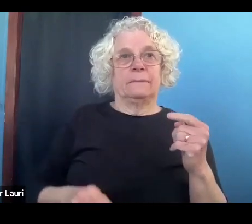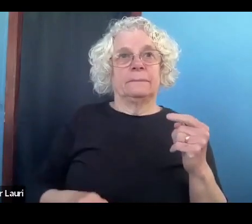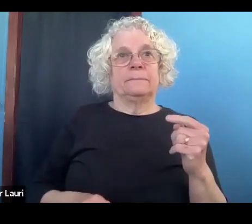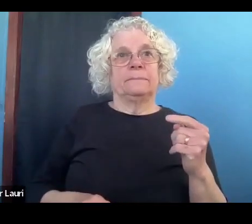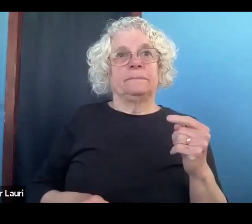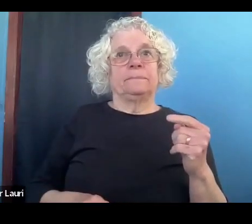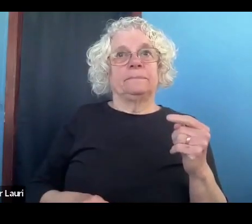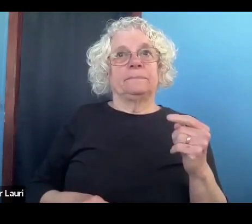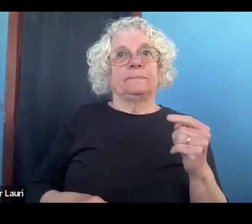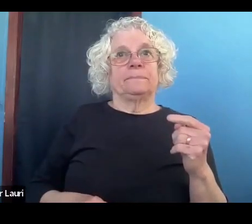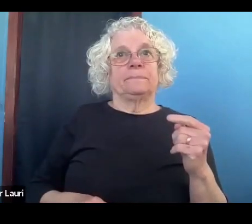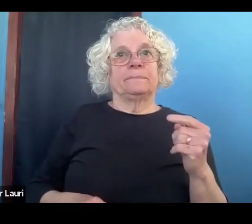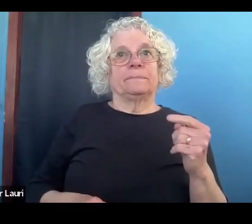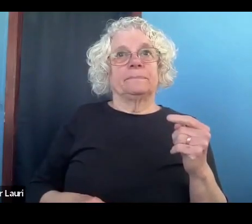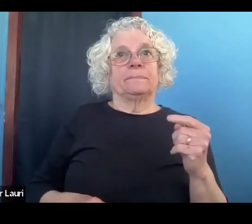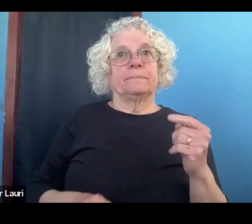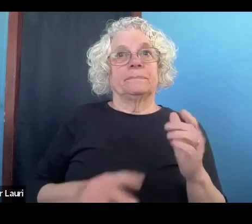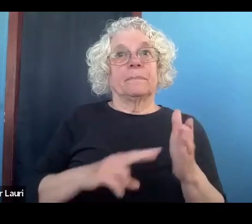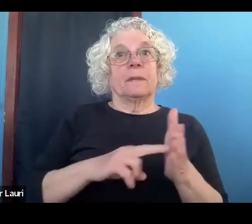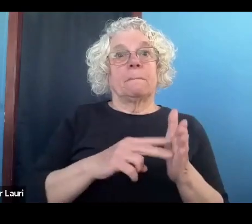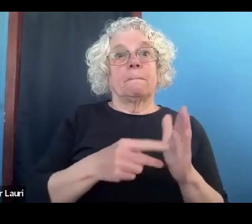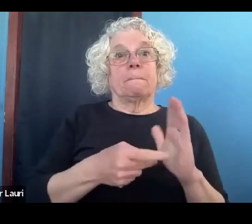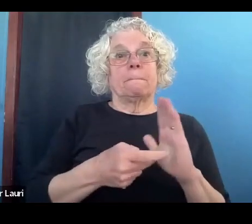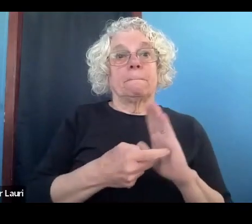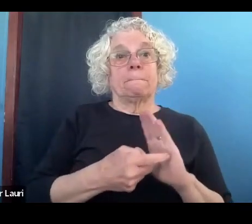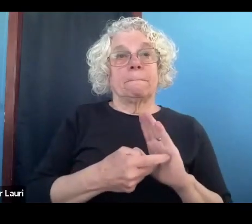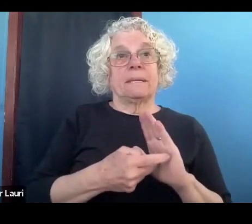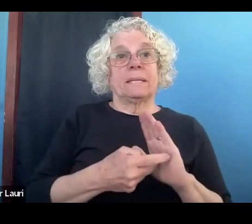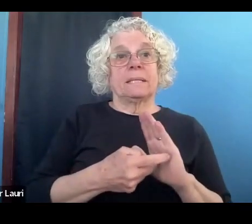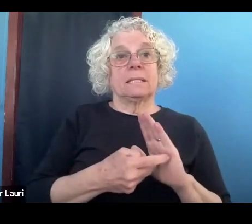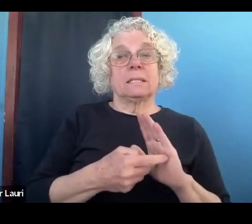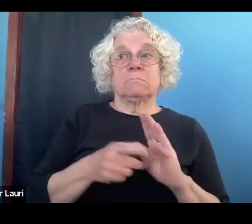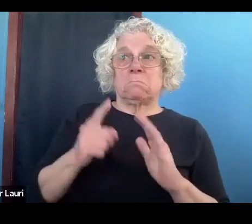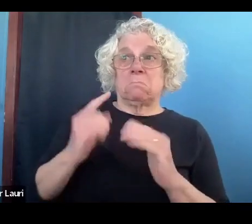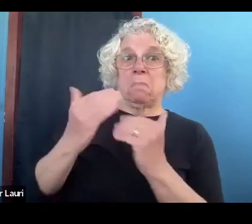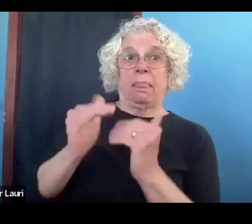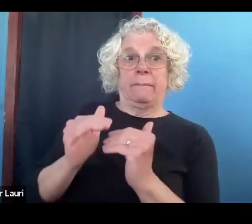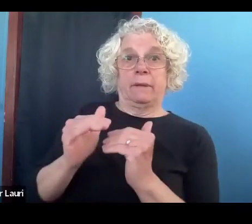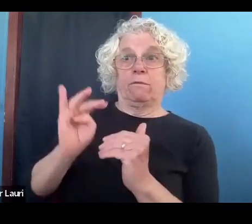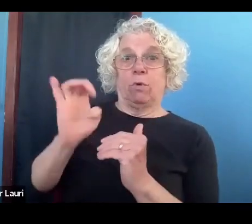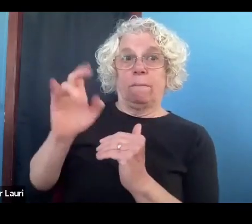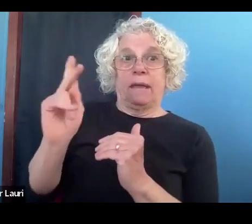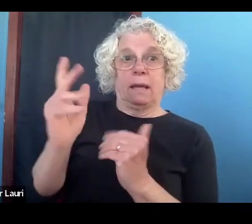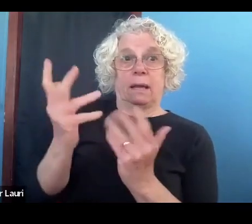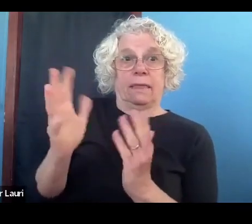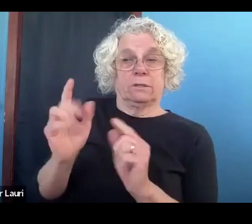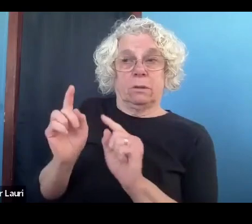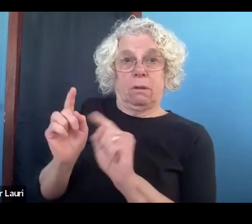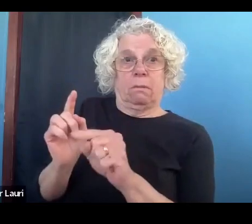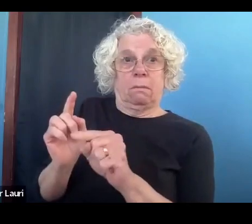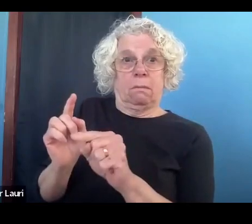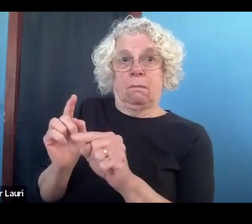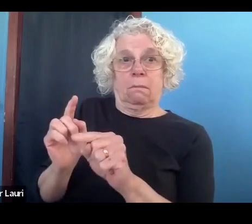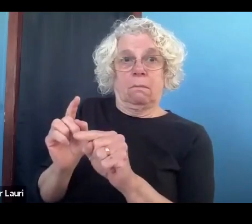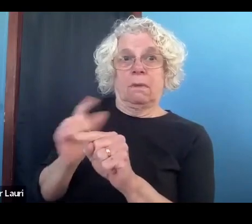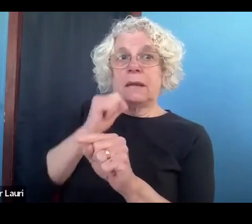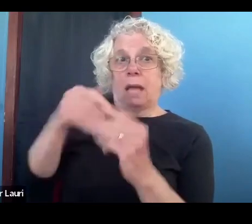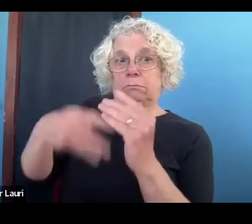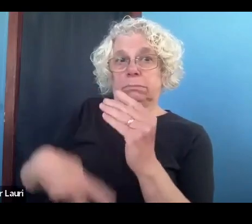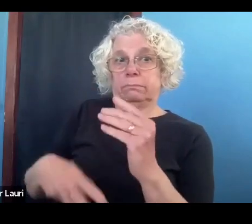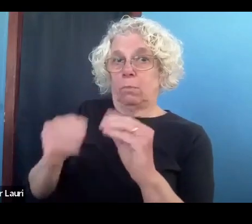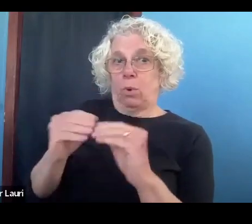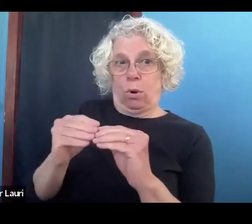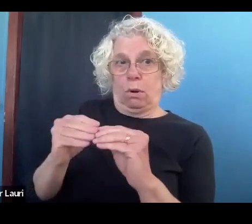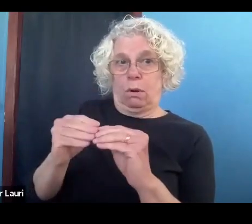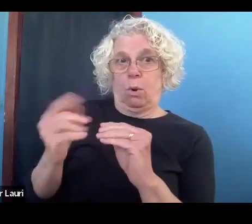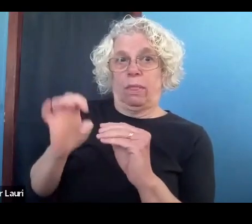have only a responsibility for banking transactions, and that's all that you want someone to do. Or you